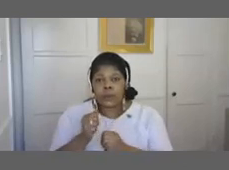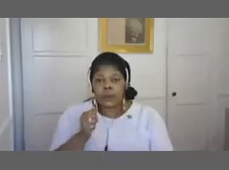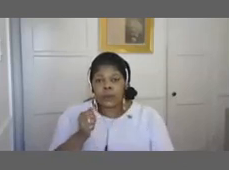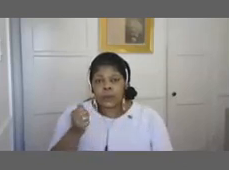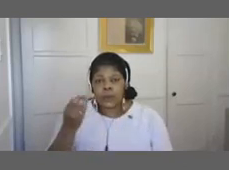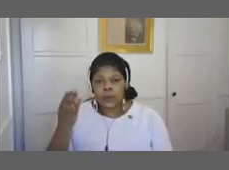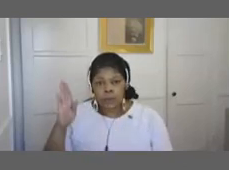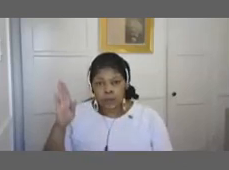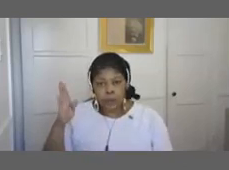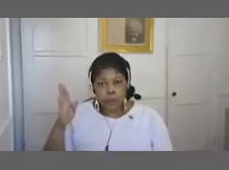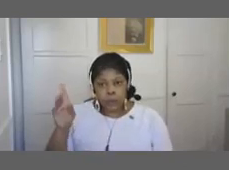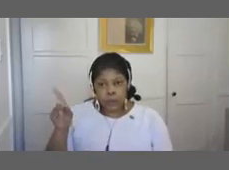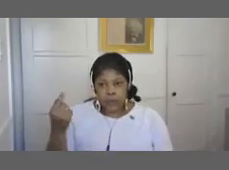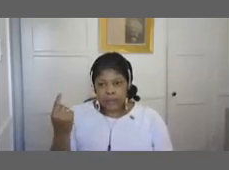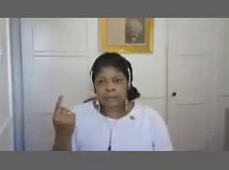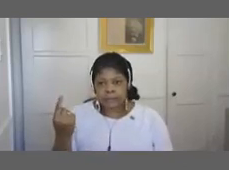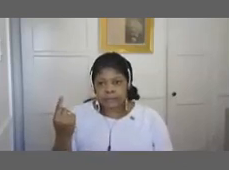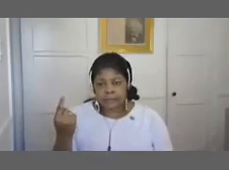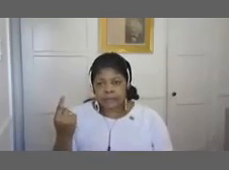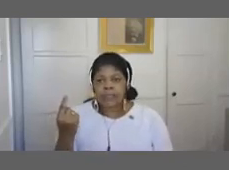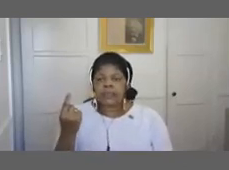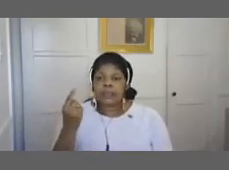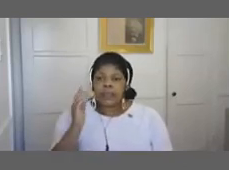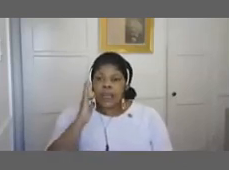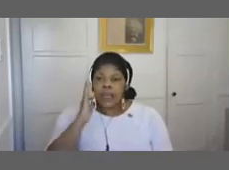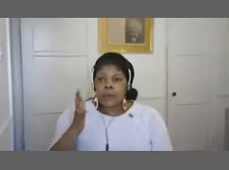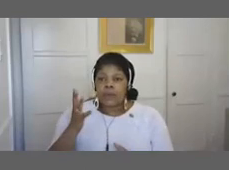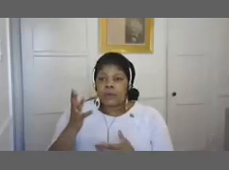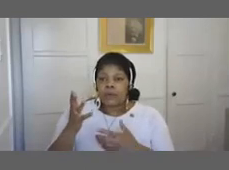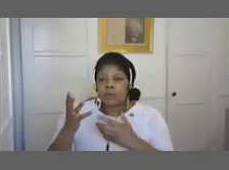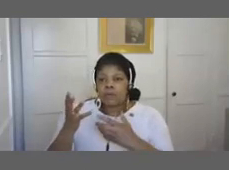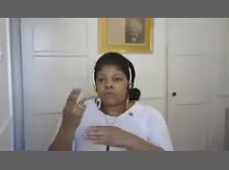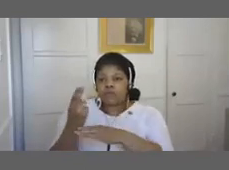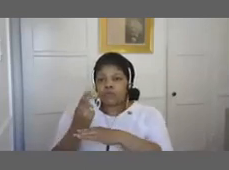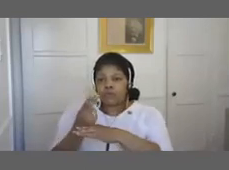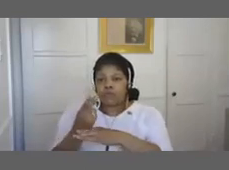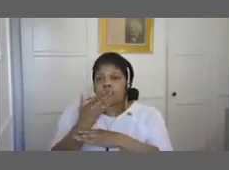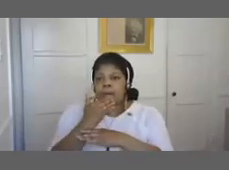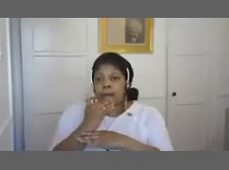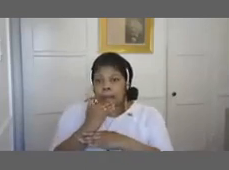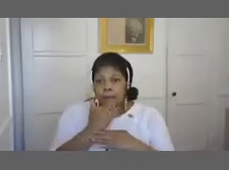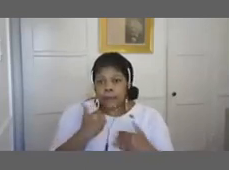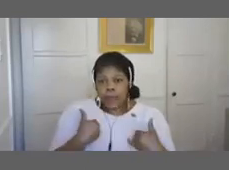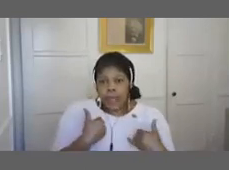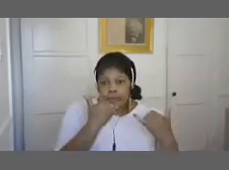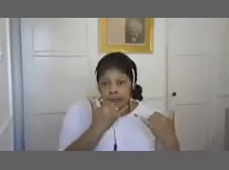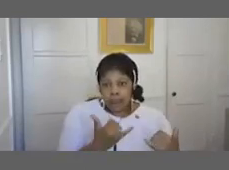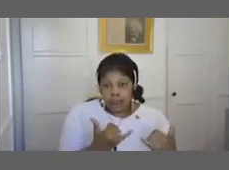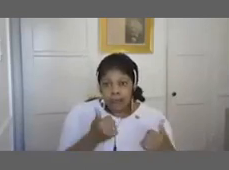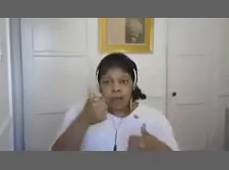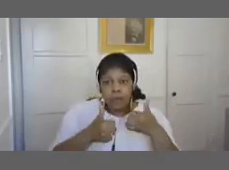going to base it on an existing color. And we're going to base it on the existing dark